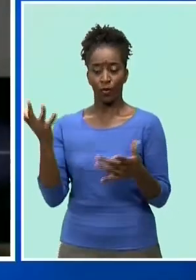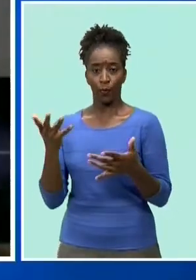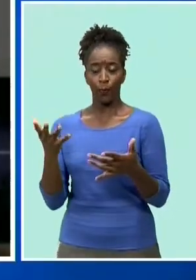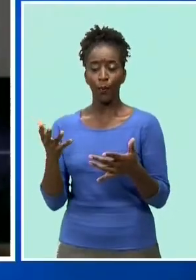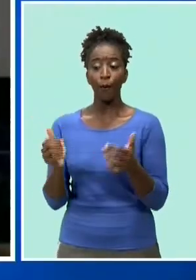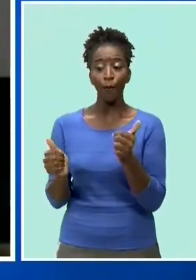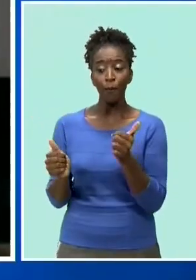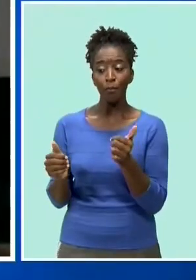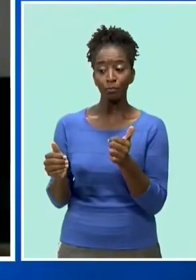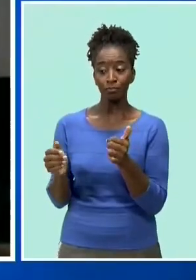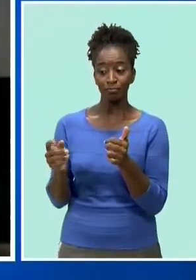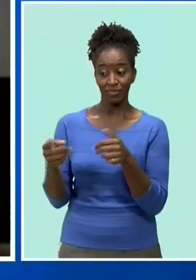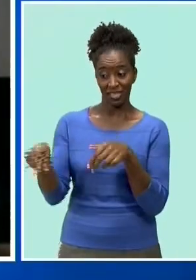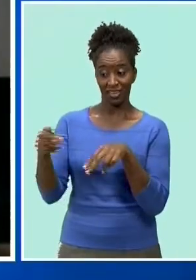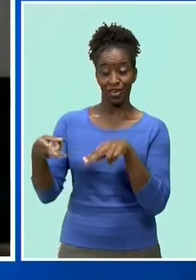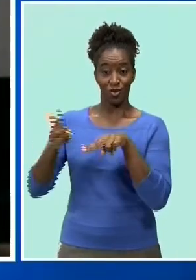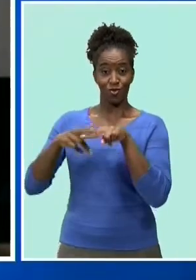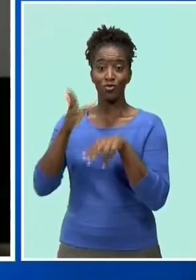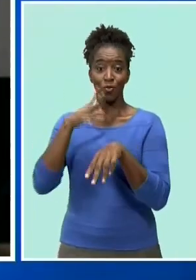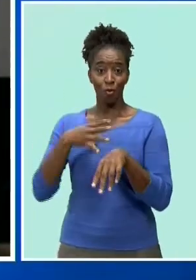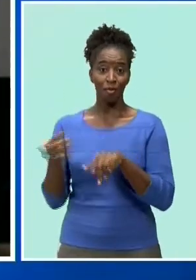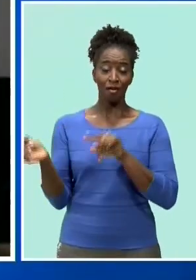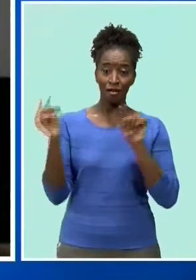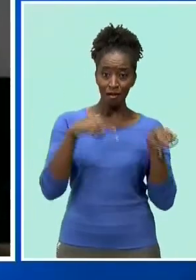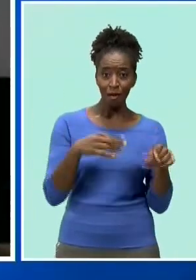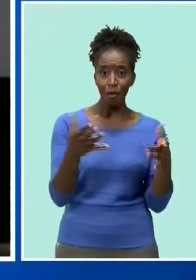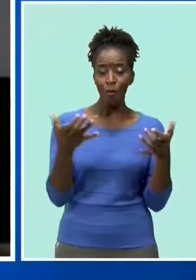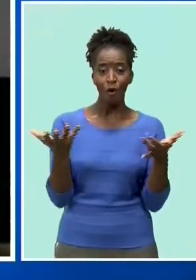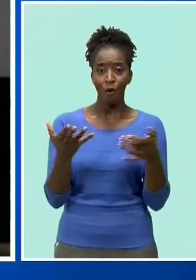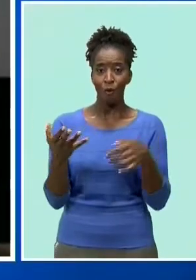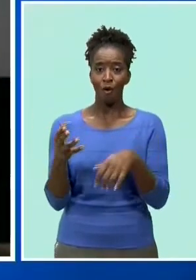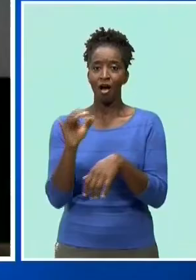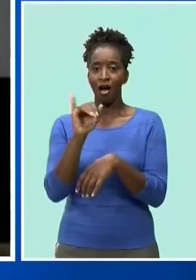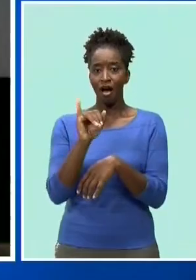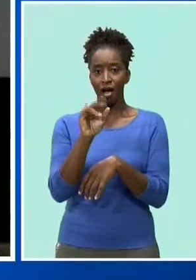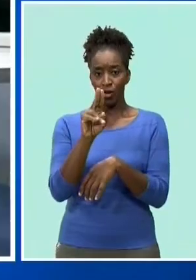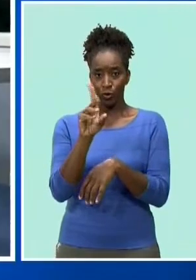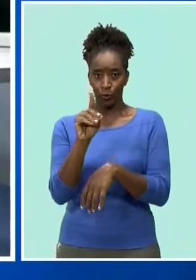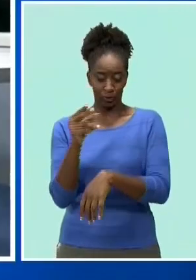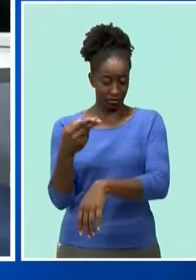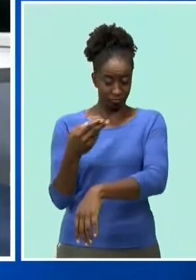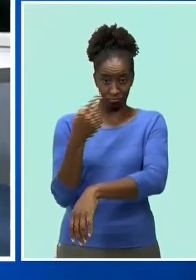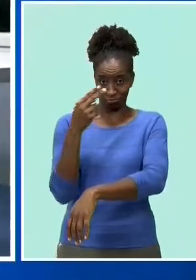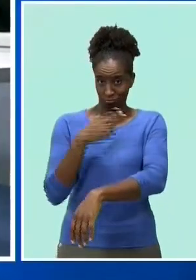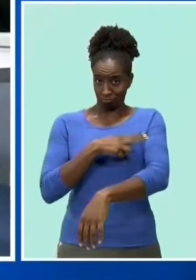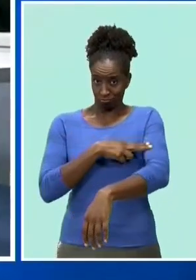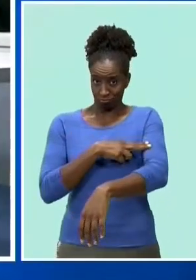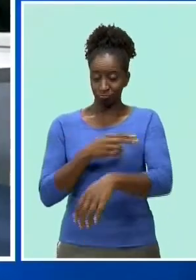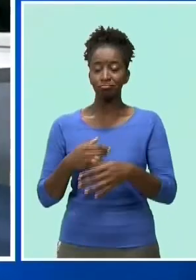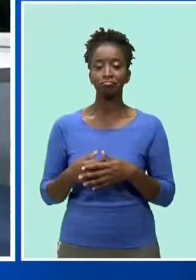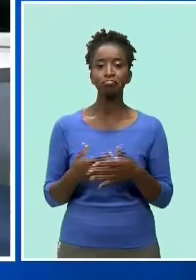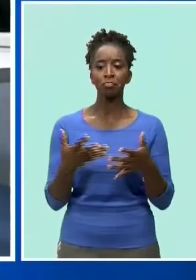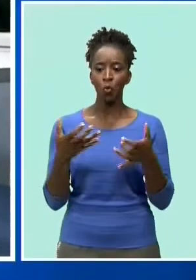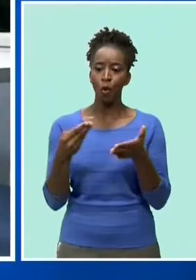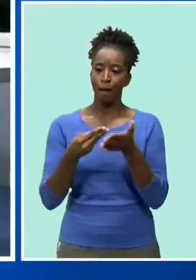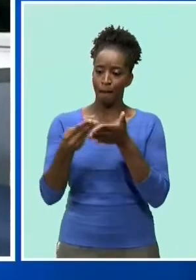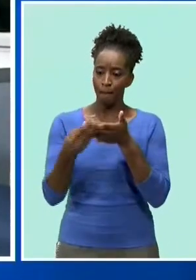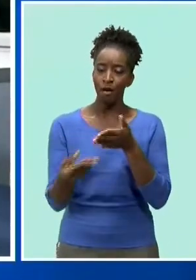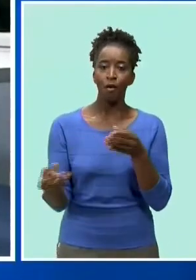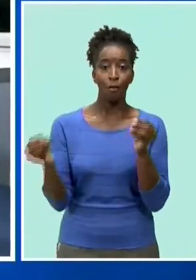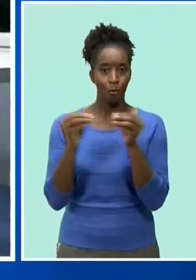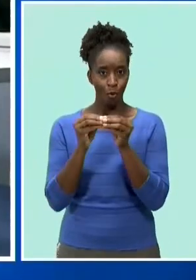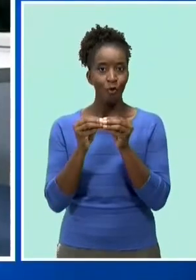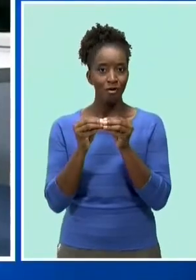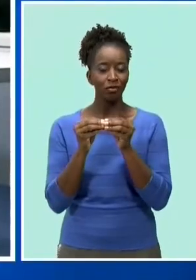have the IUD that they put in the arm, so we decided to buy more, and our partners have supported us on